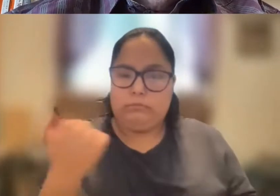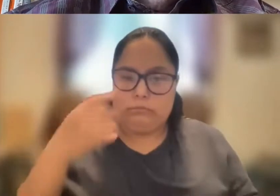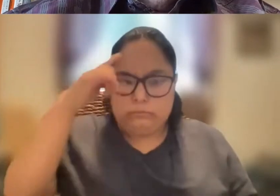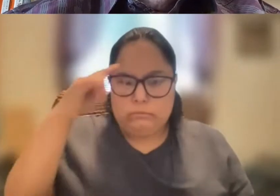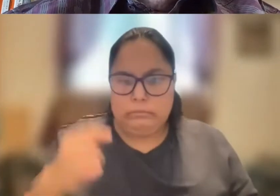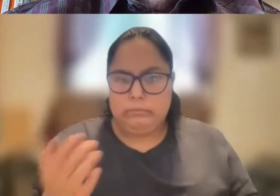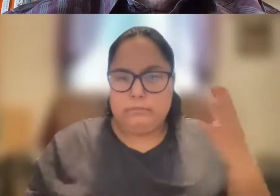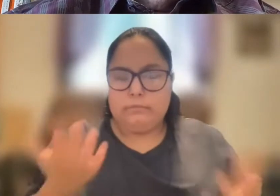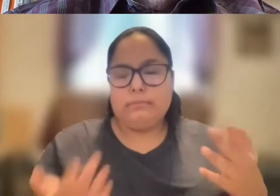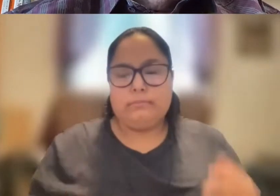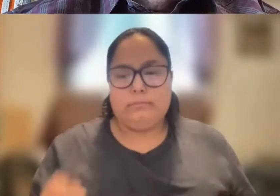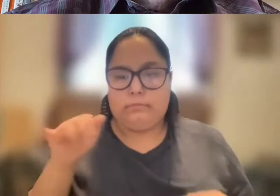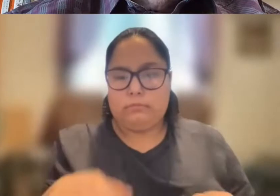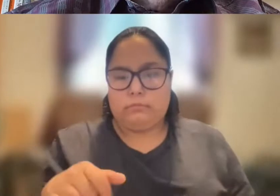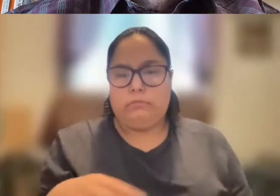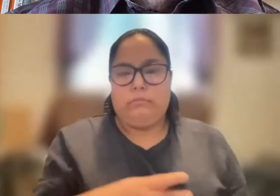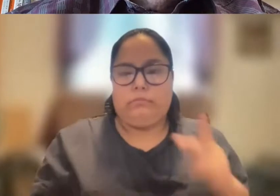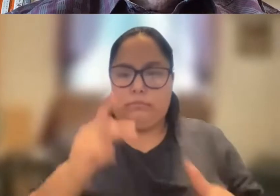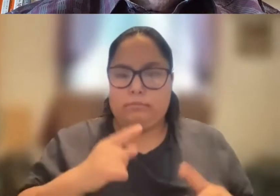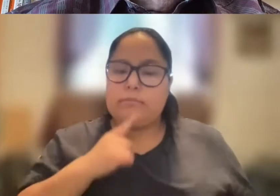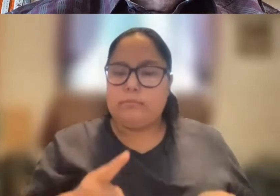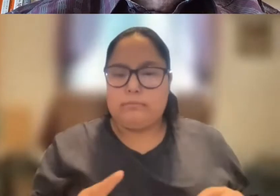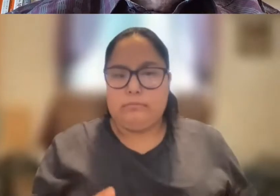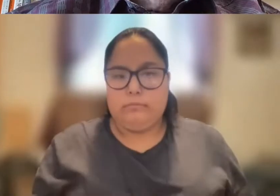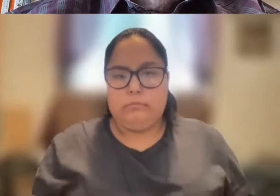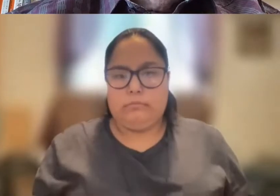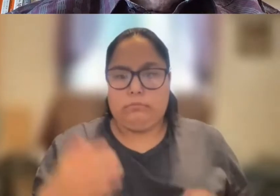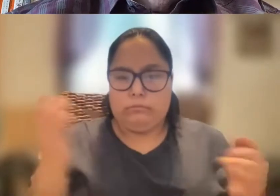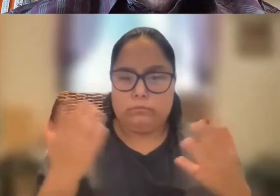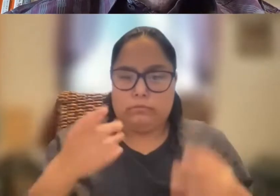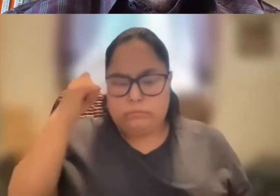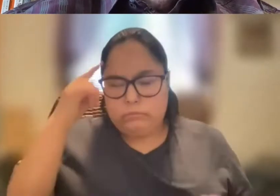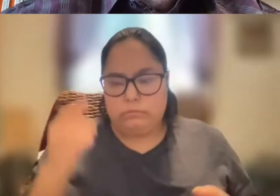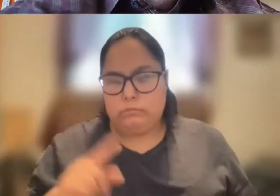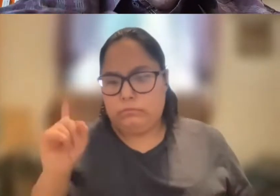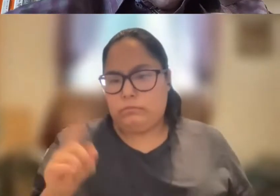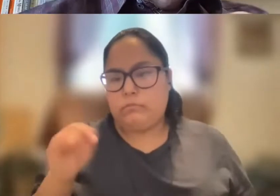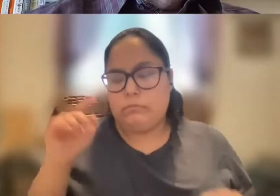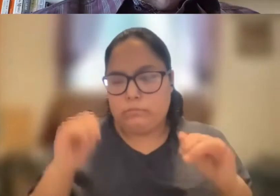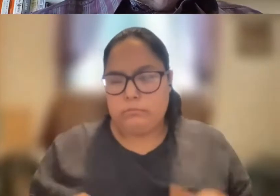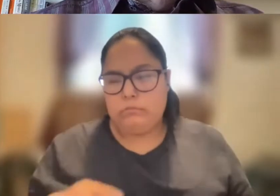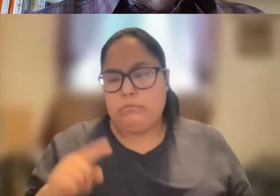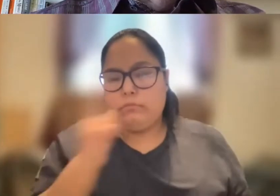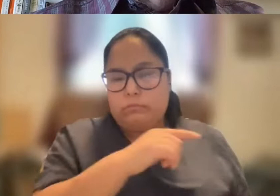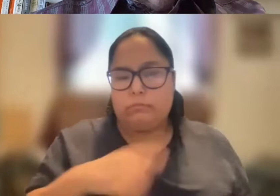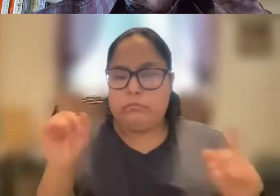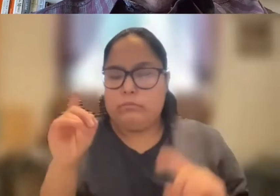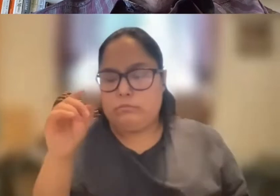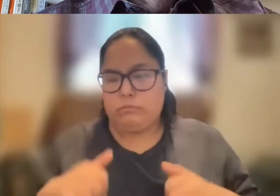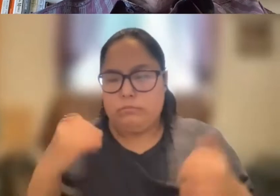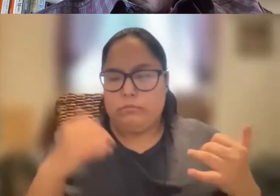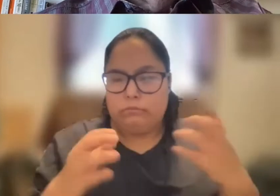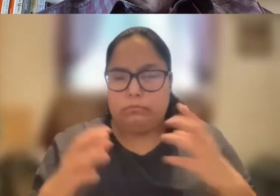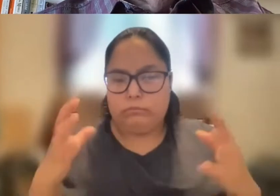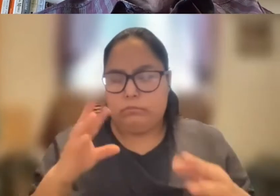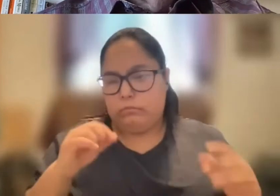And that's pretty much all I have from where we were to where we are now and what challenges we're facing.